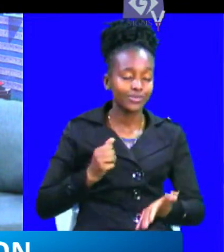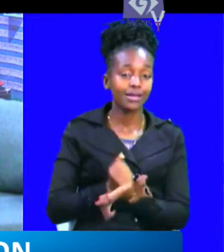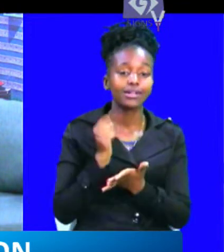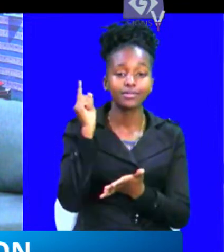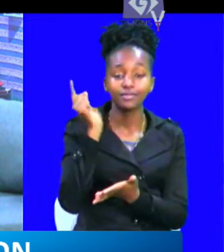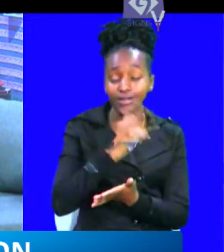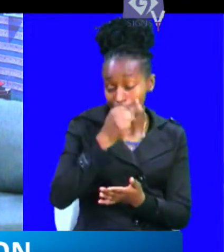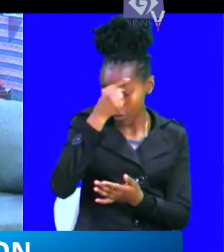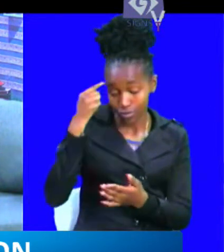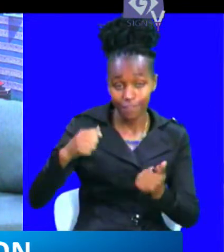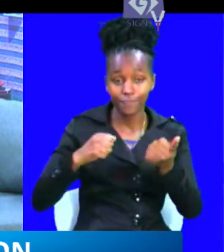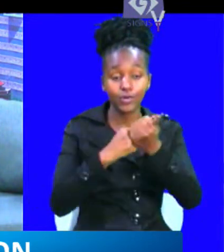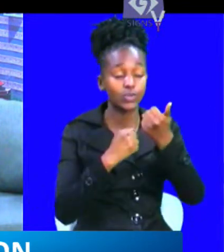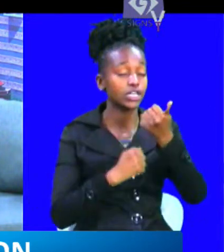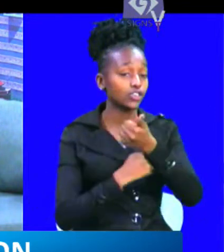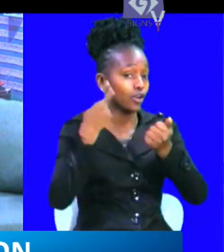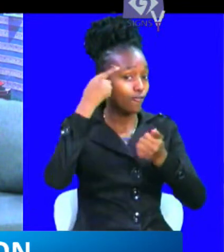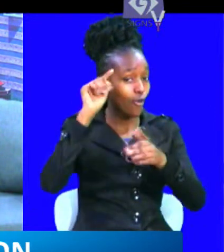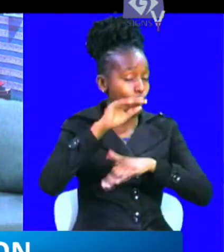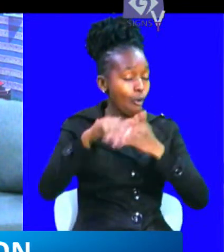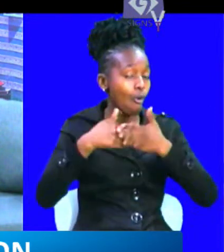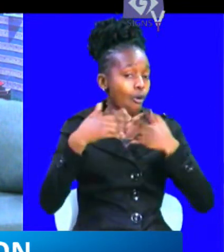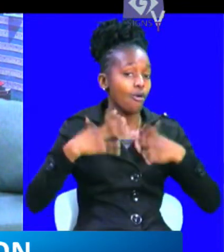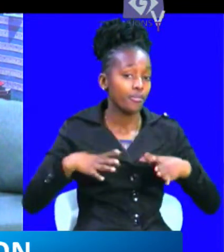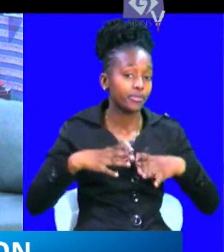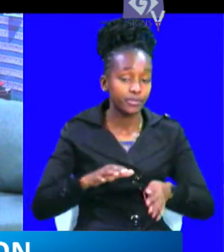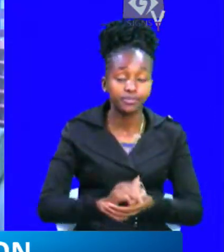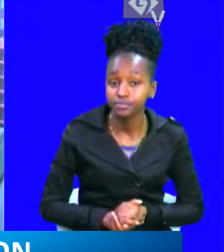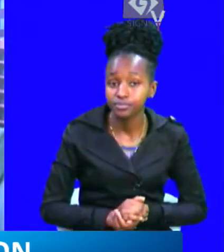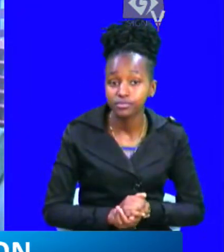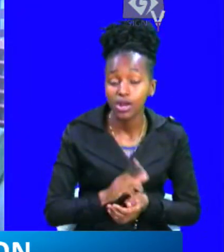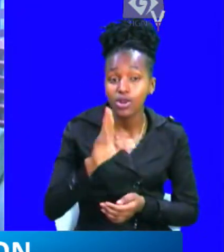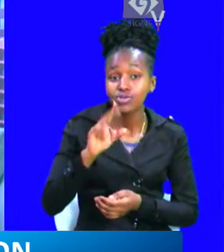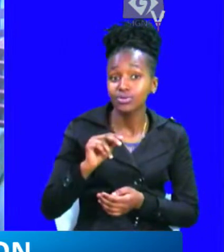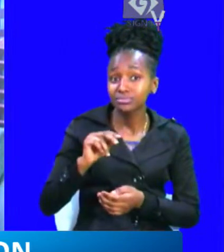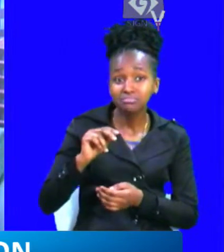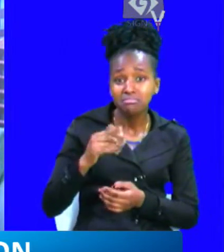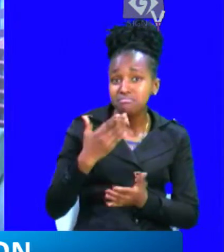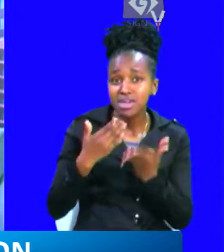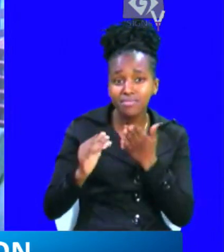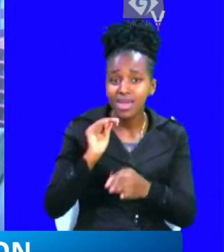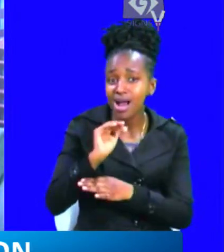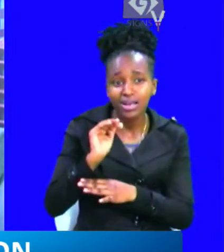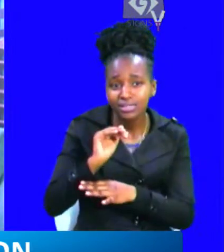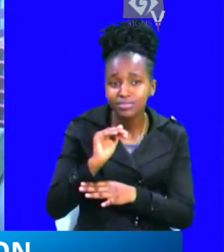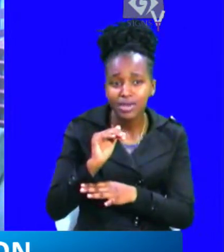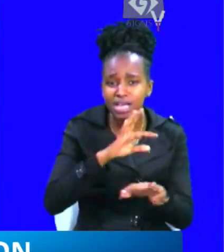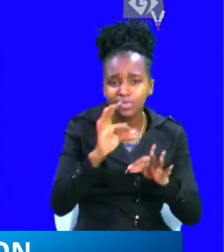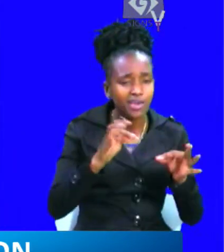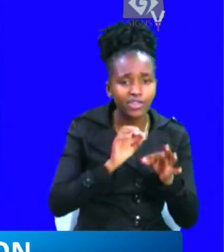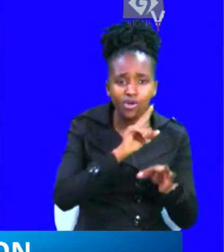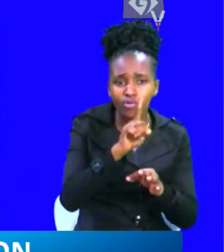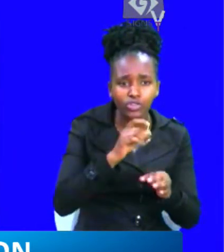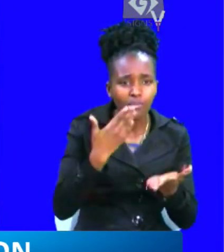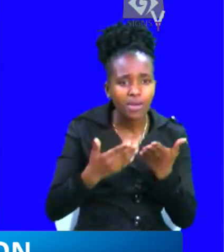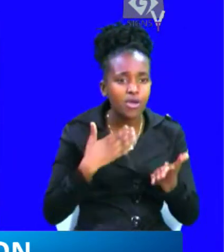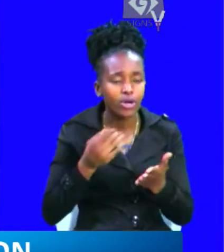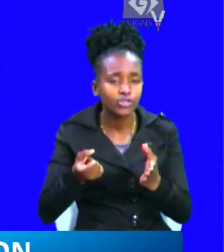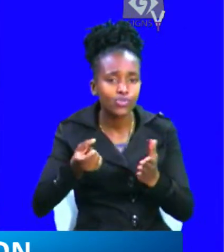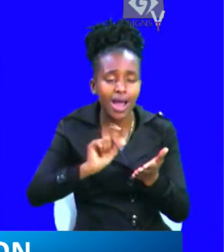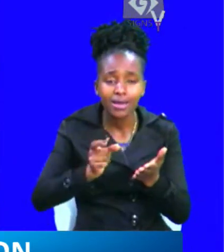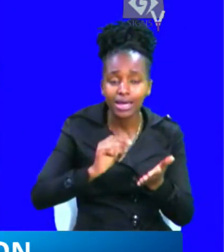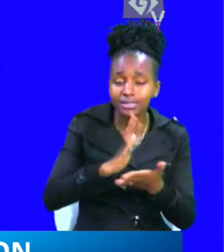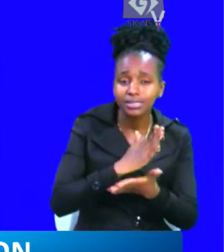is a foundation for everyone. Yes. All right. Not unless I have not asked you a particular question or there is something that you would want to